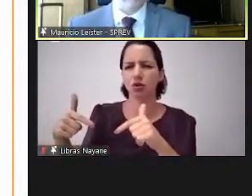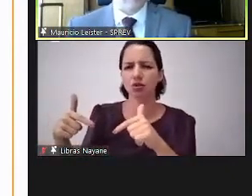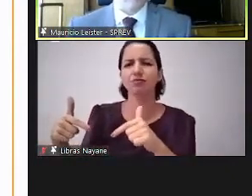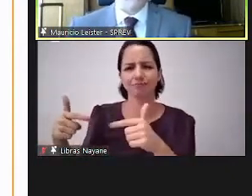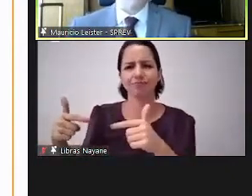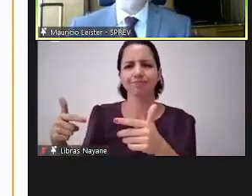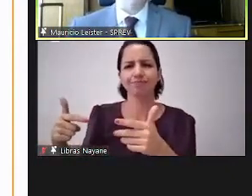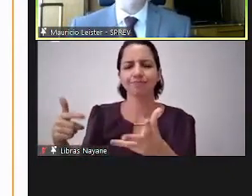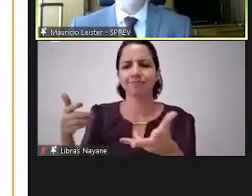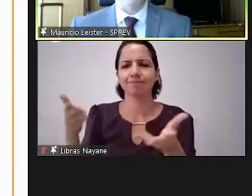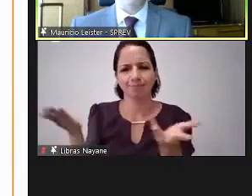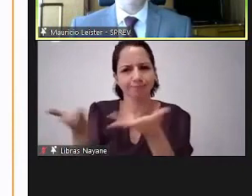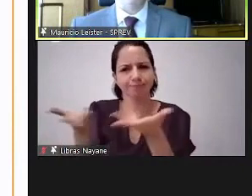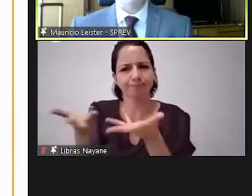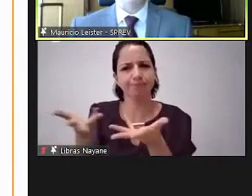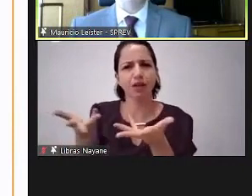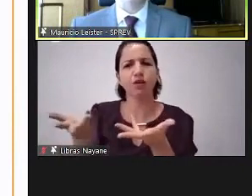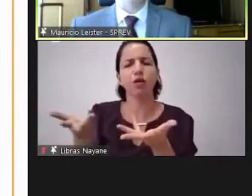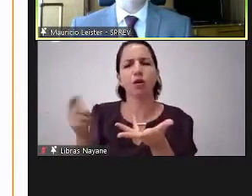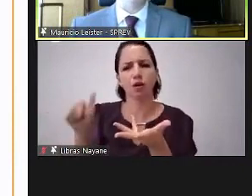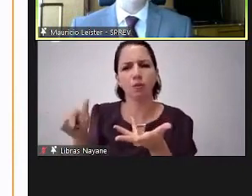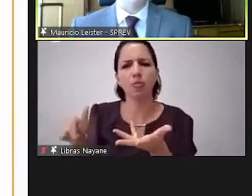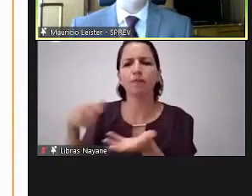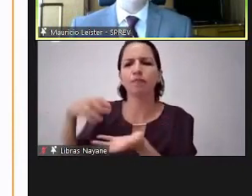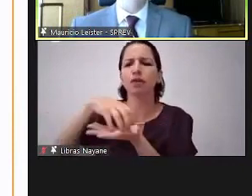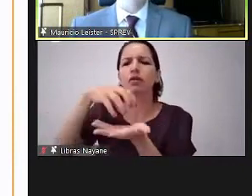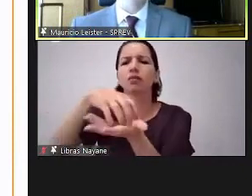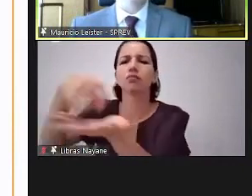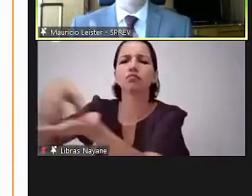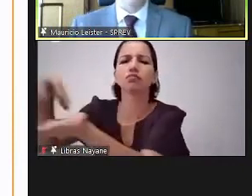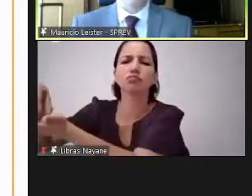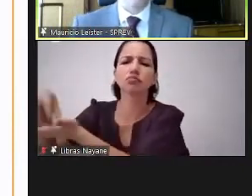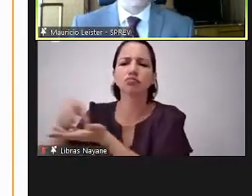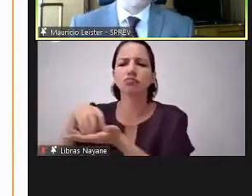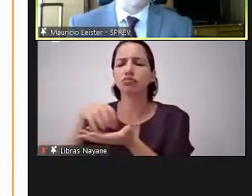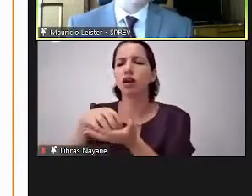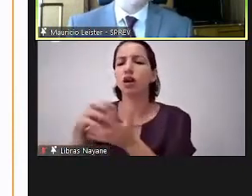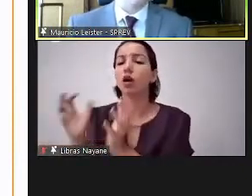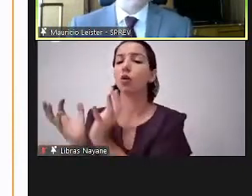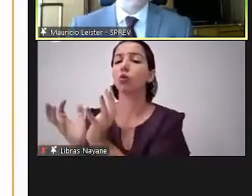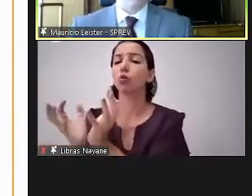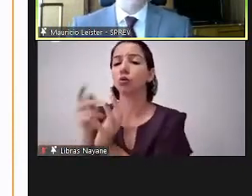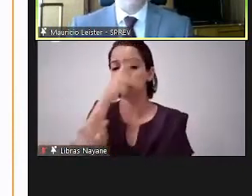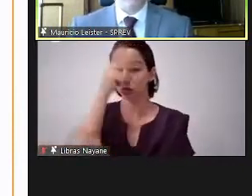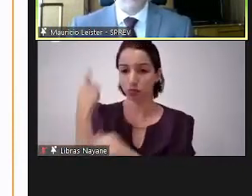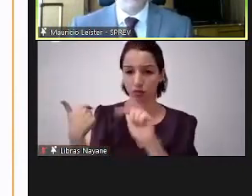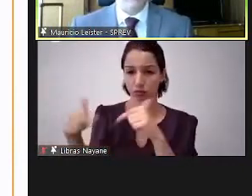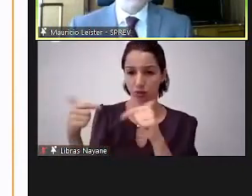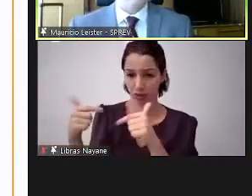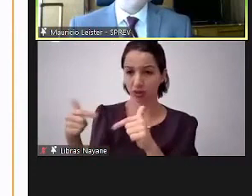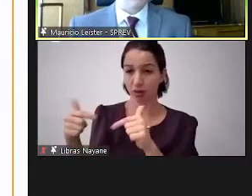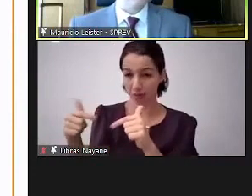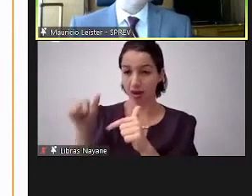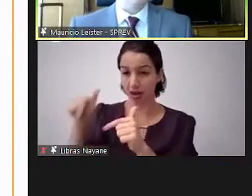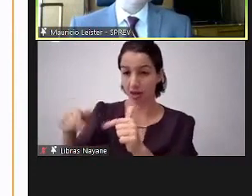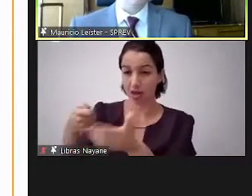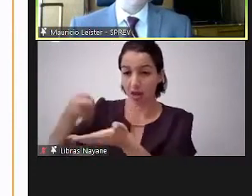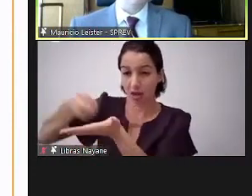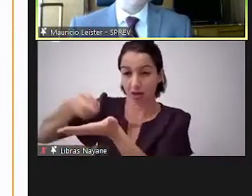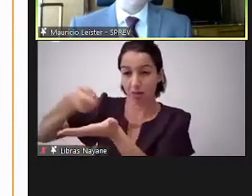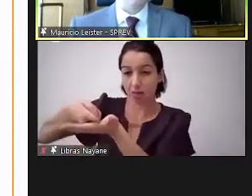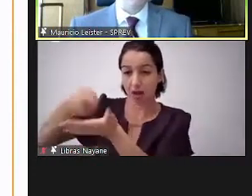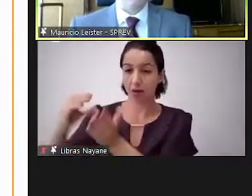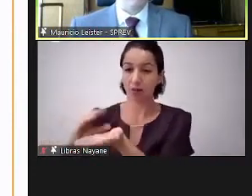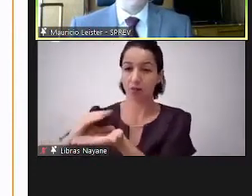that are setting the scenario for the future and the generation of active people.